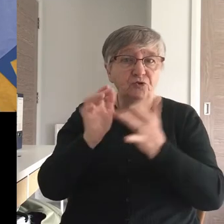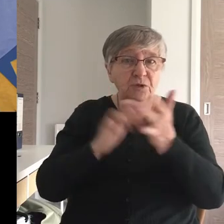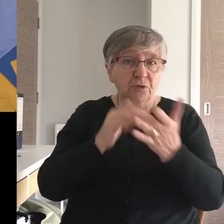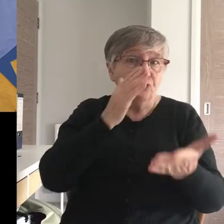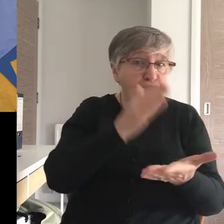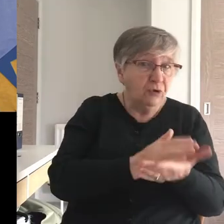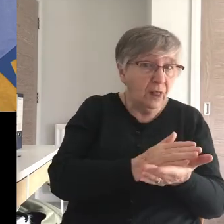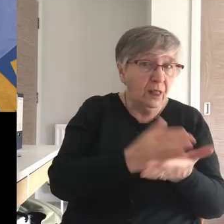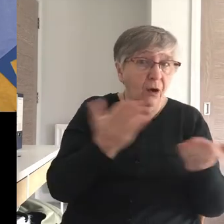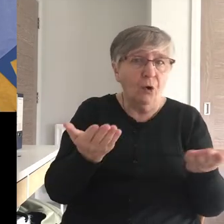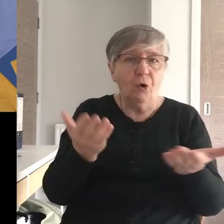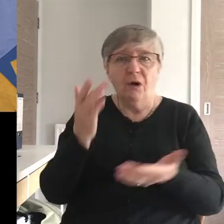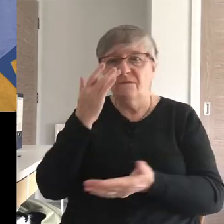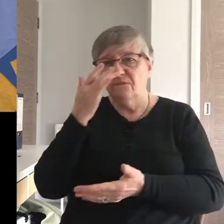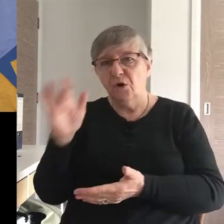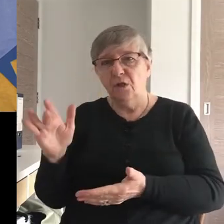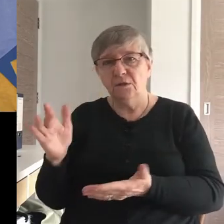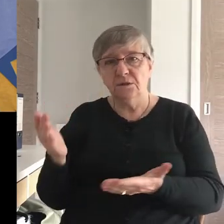counterfeit.